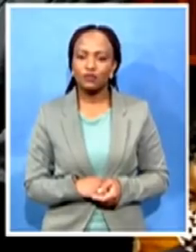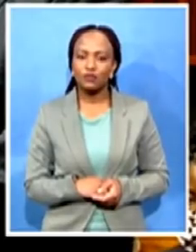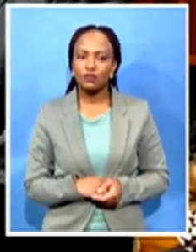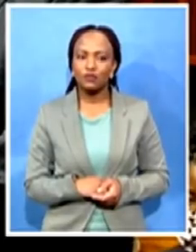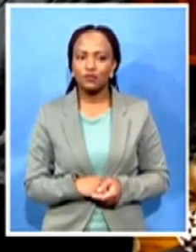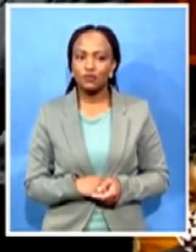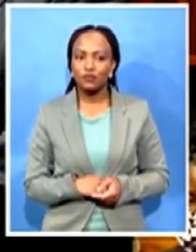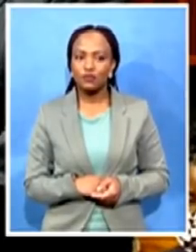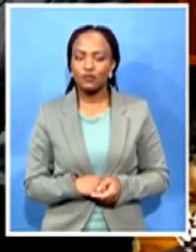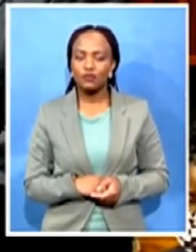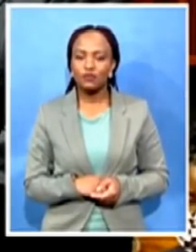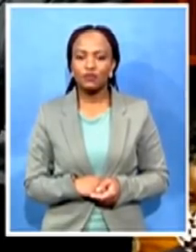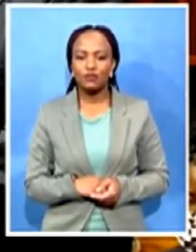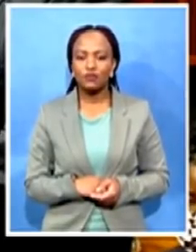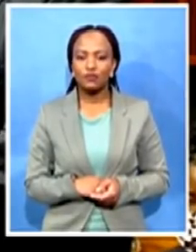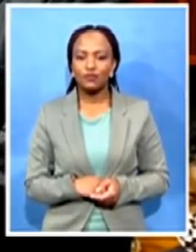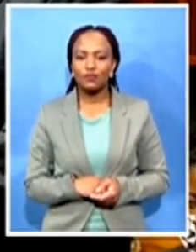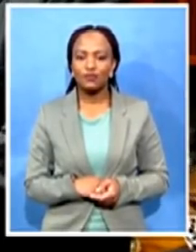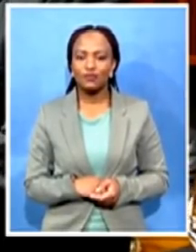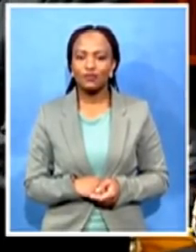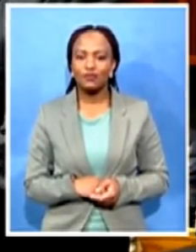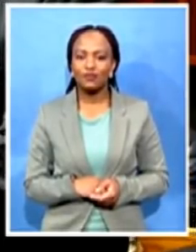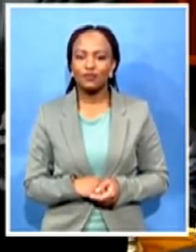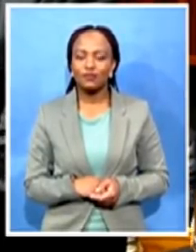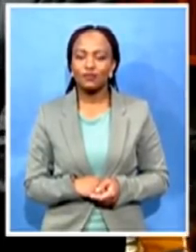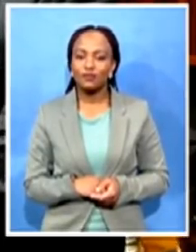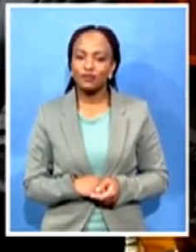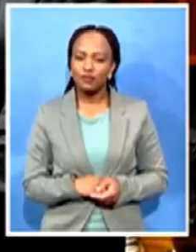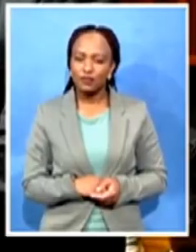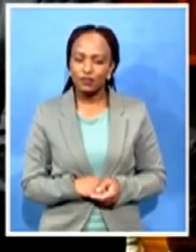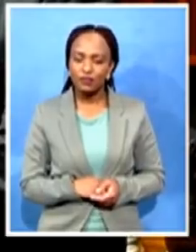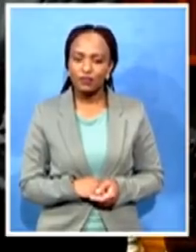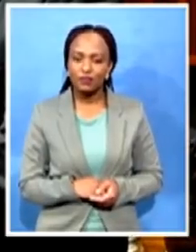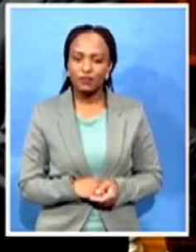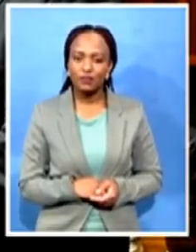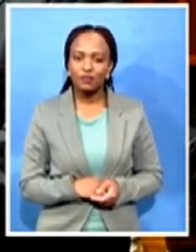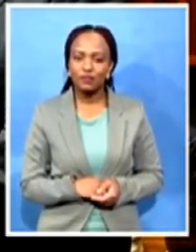Just the date again? The date that we already worship is the 3rd of December.